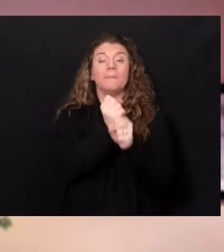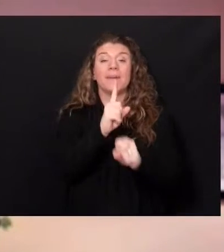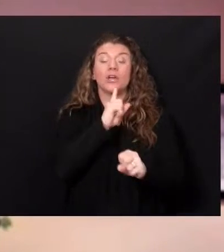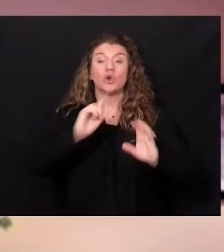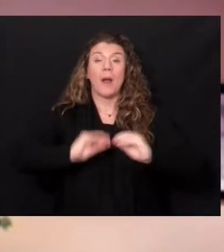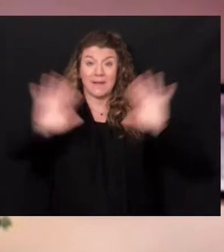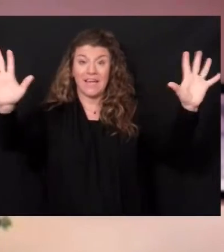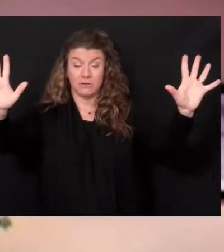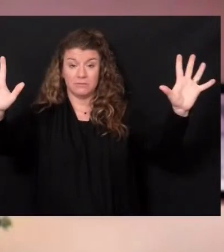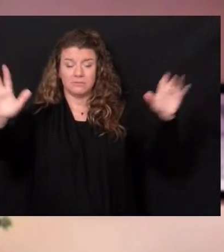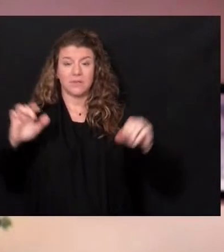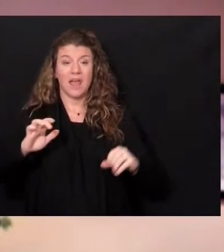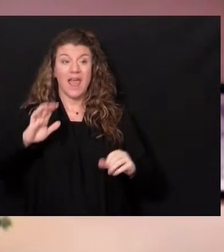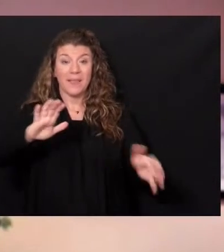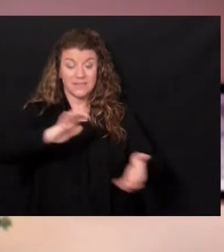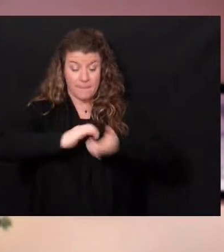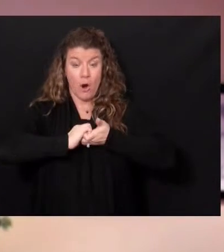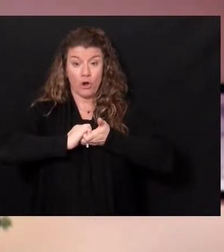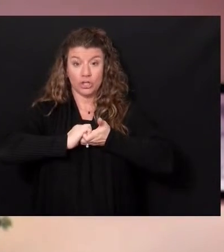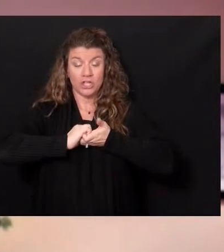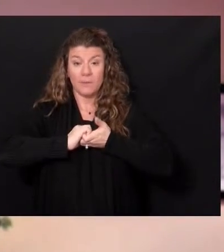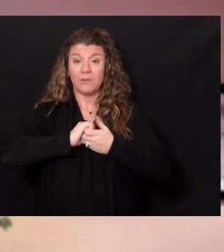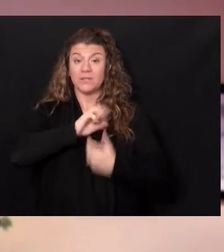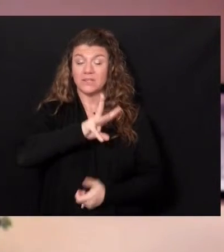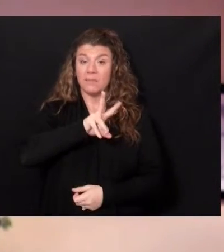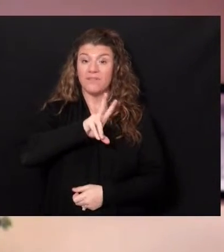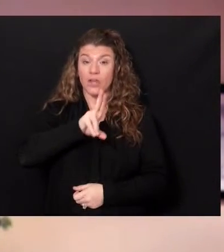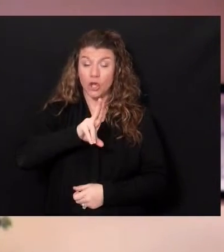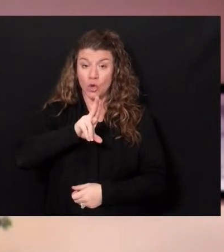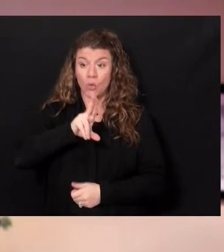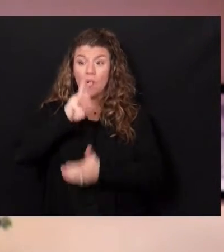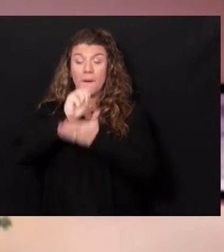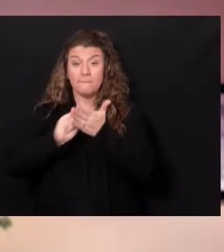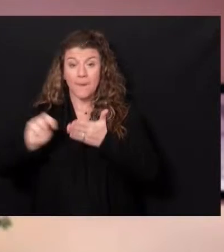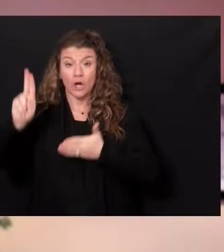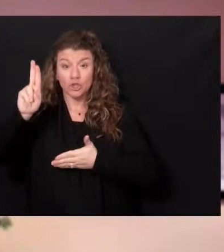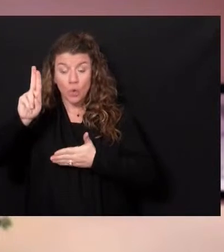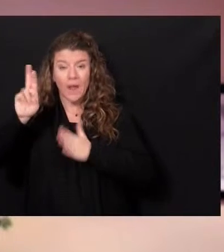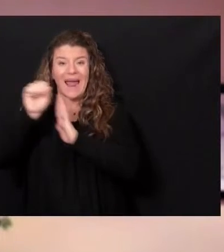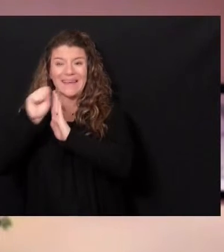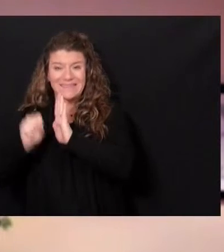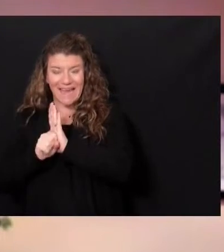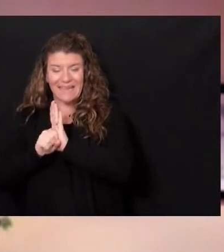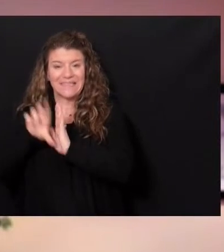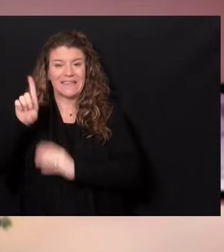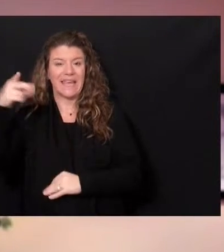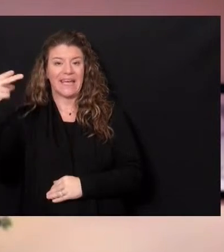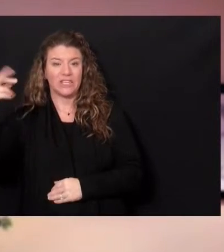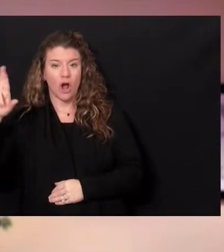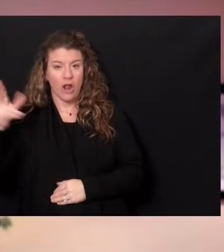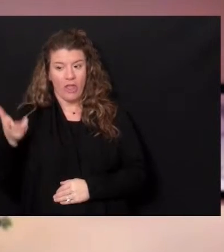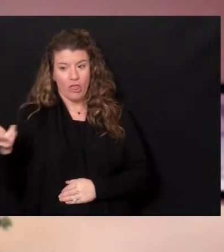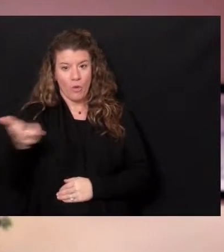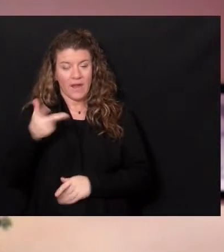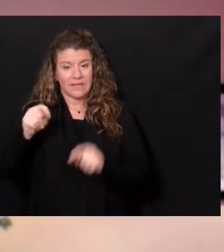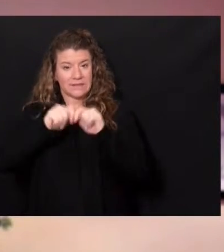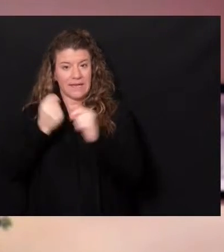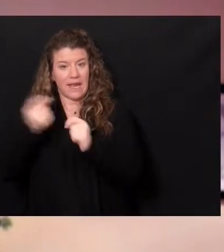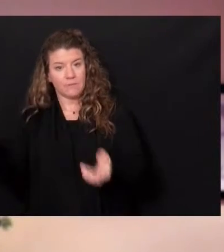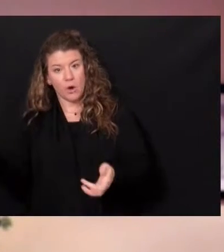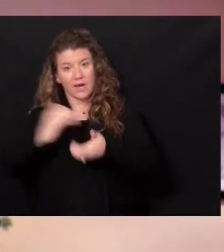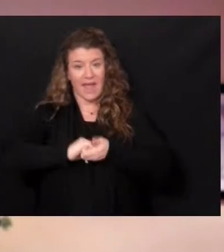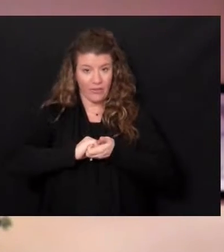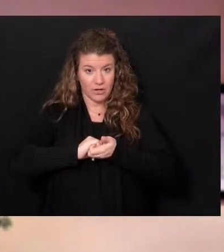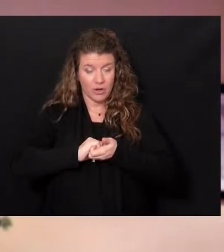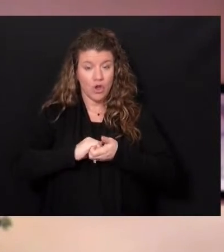is a partnership between WVU, Marshall, and the state DHHR teams. And what